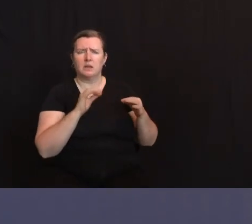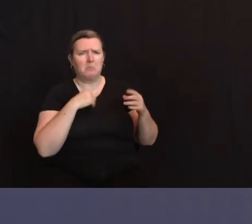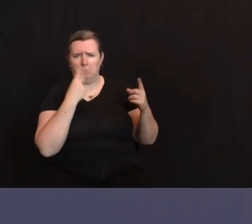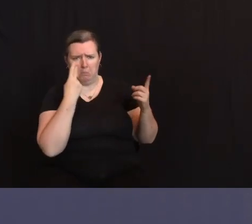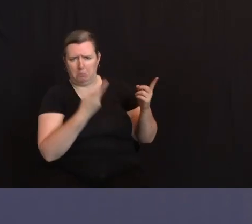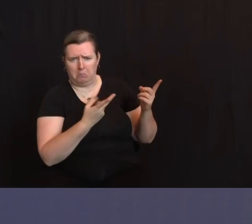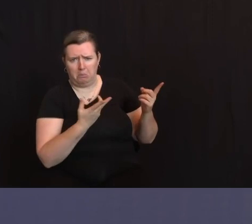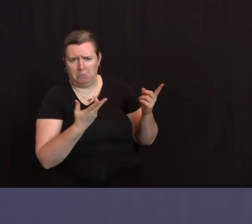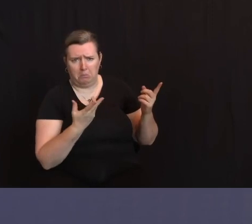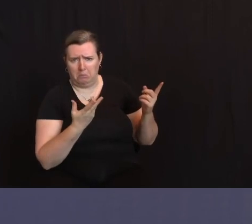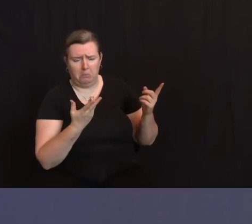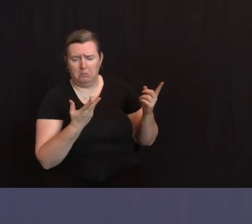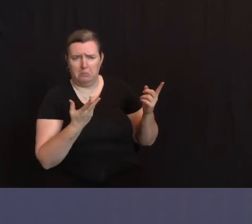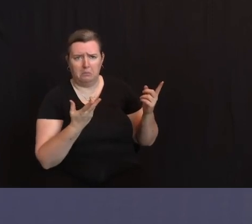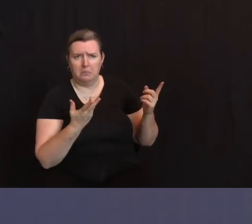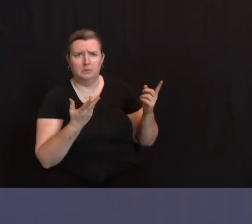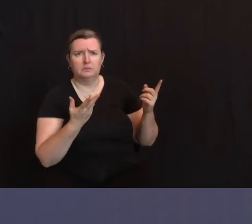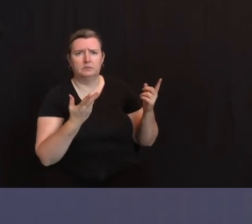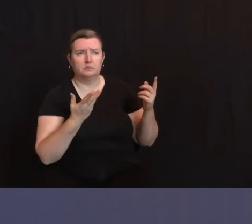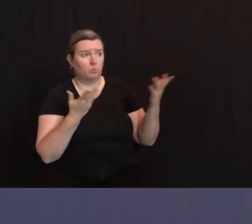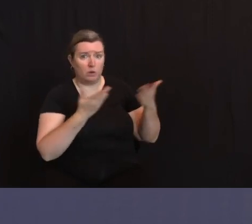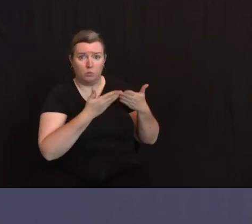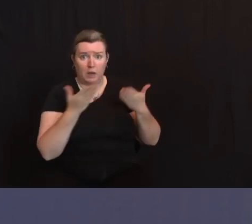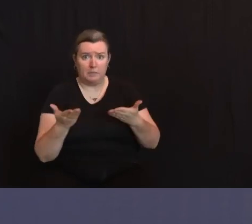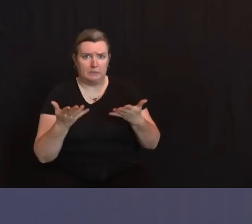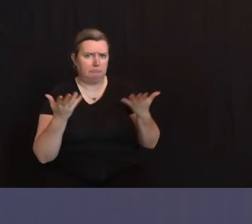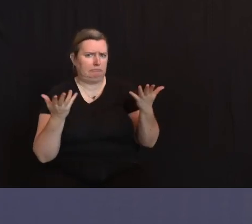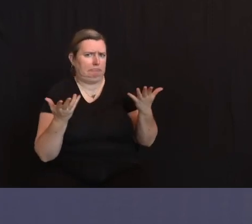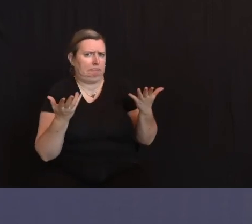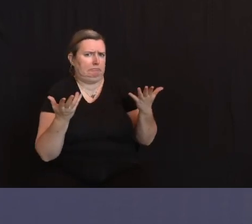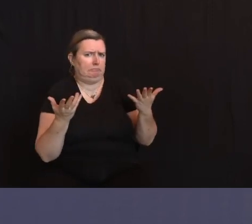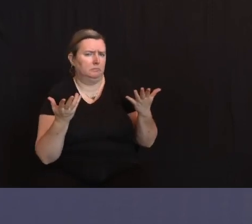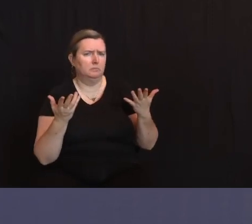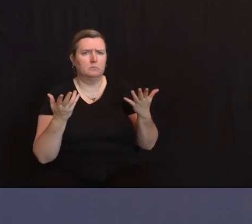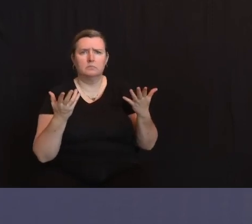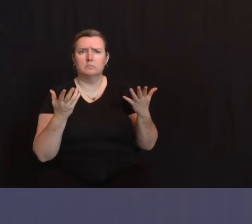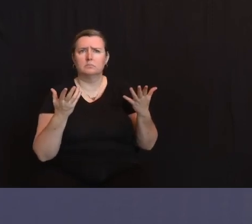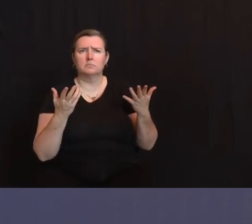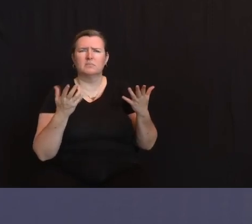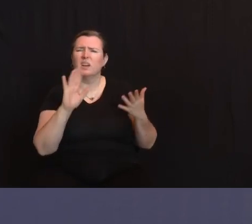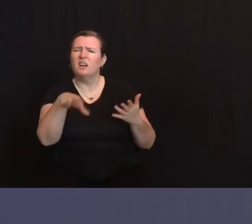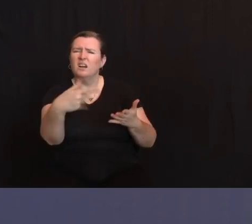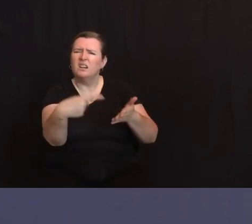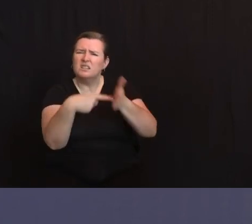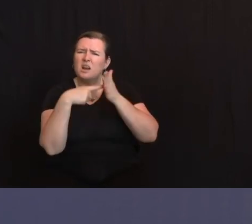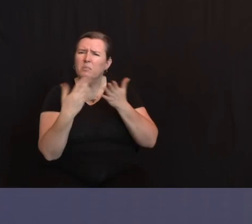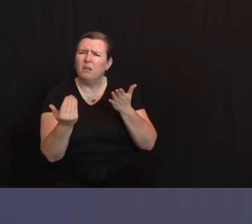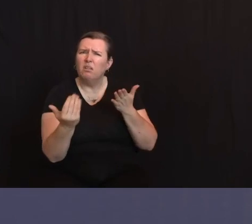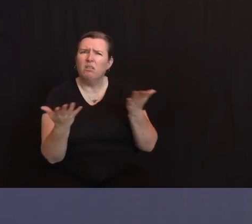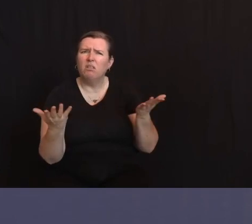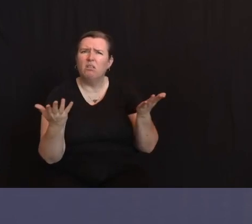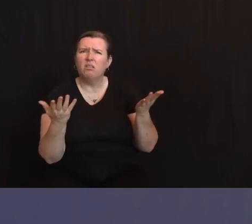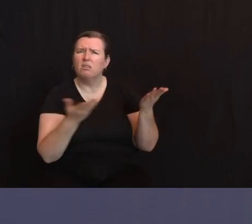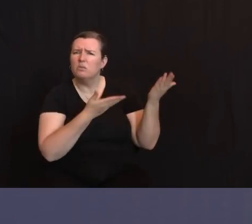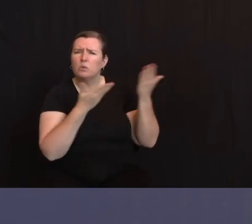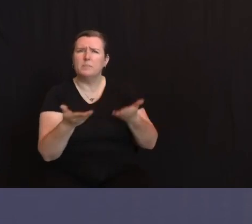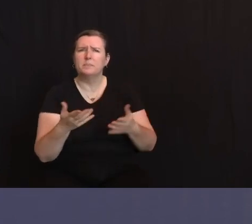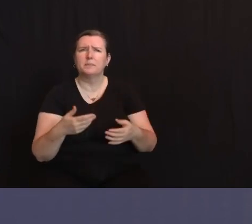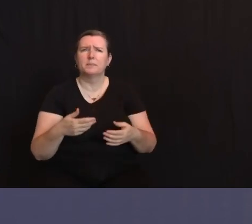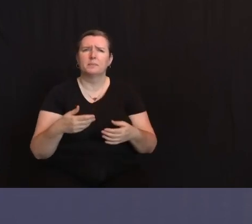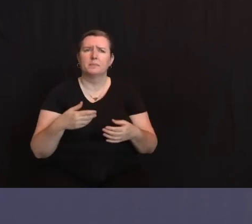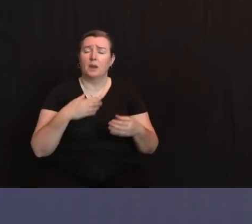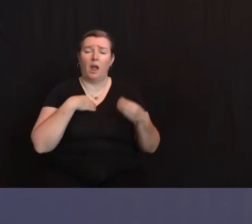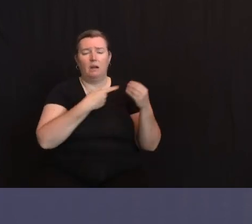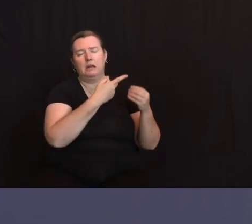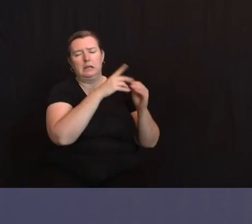what data he was recommending that we provide. But I think, what were your examples, Dustin? Can you give me There's a whole bunch of them,